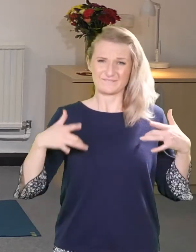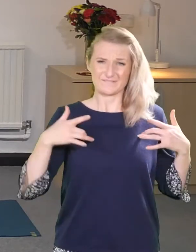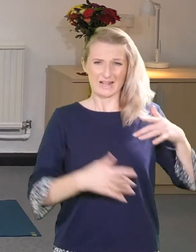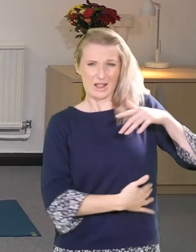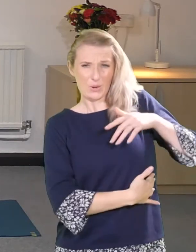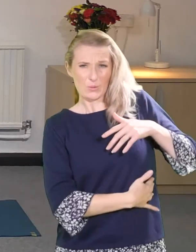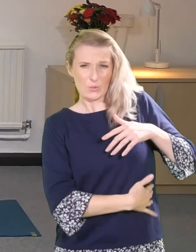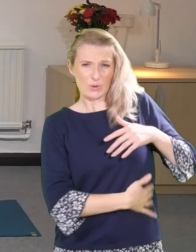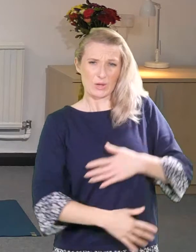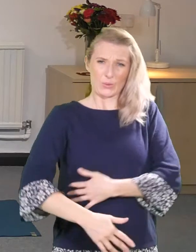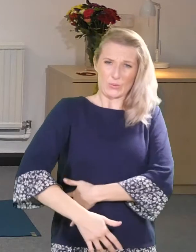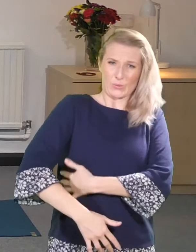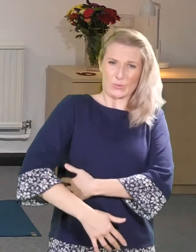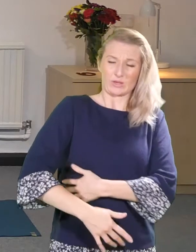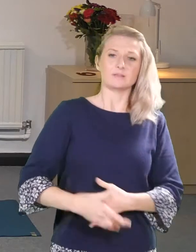body.